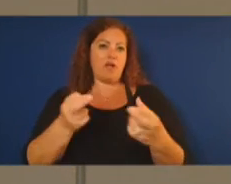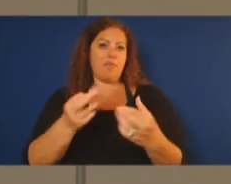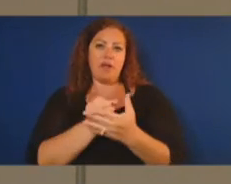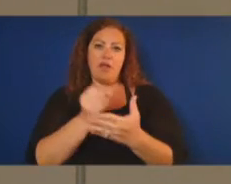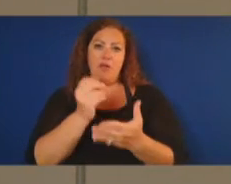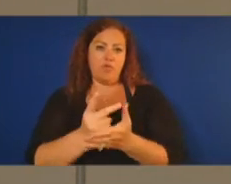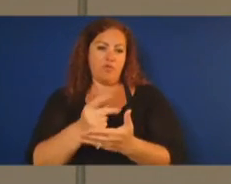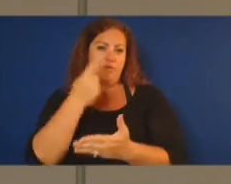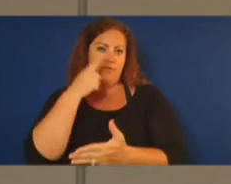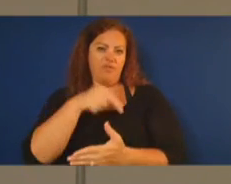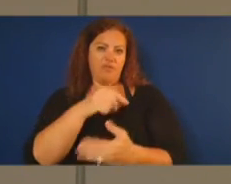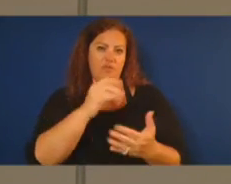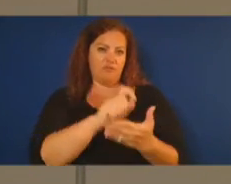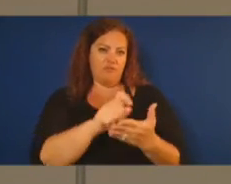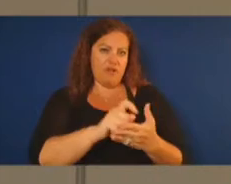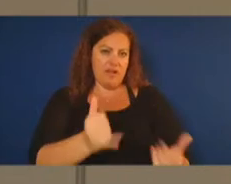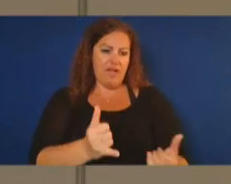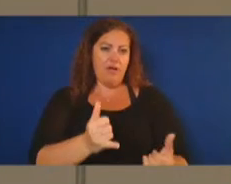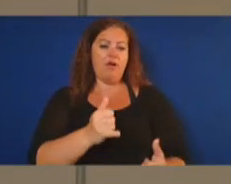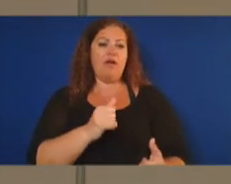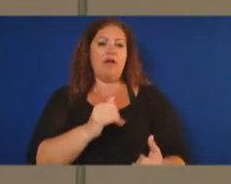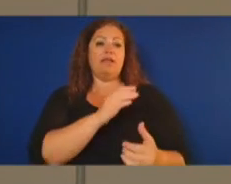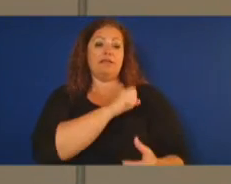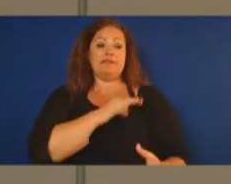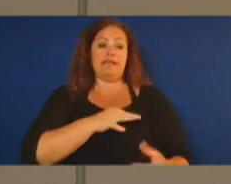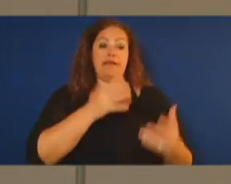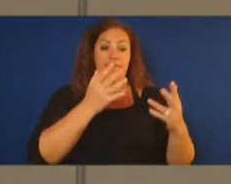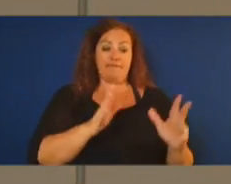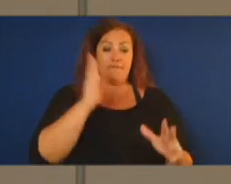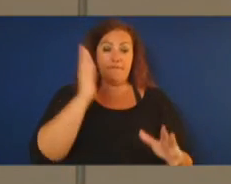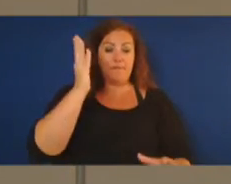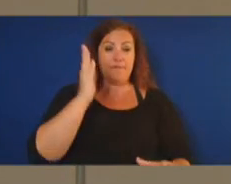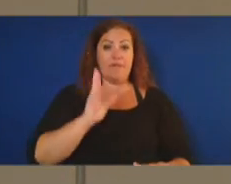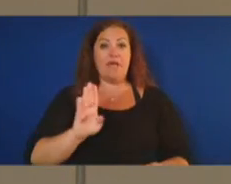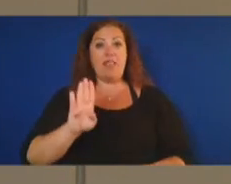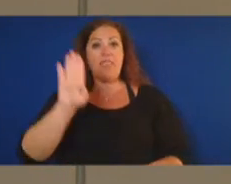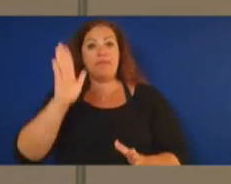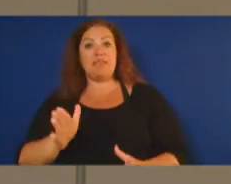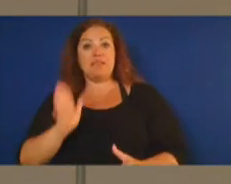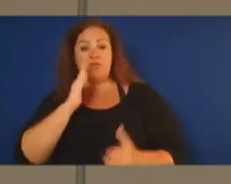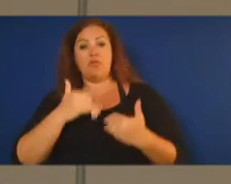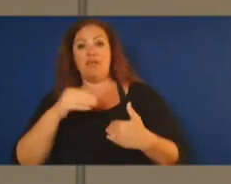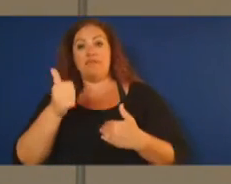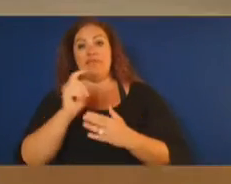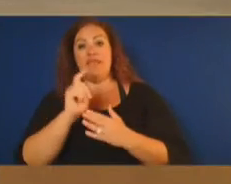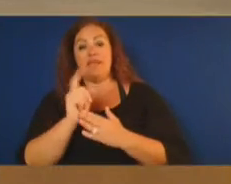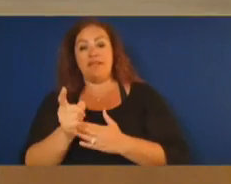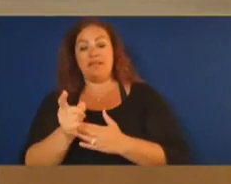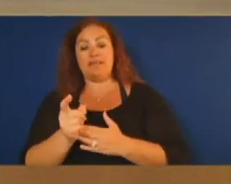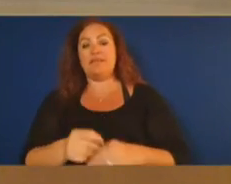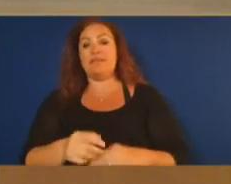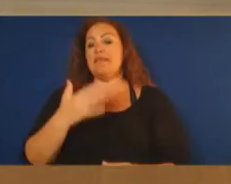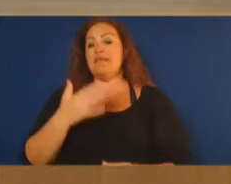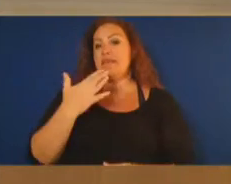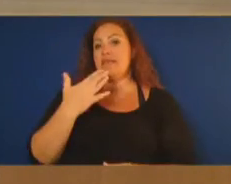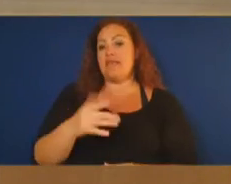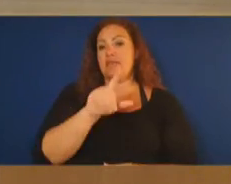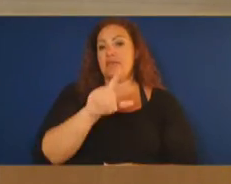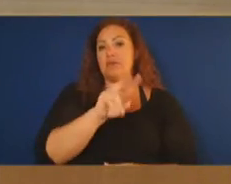means after staff's presentation petitioner uh will have 10 minutes Mr P all right thank you uh 2022 160